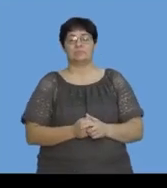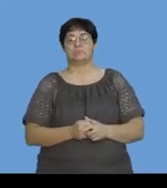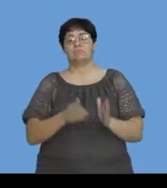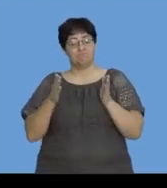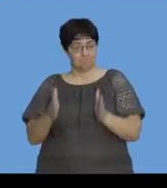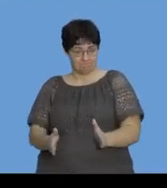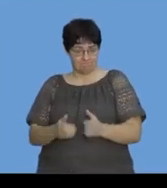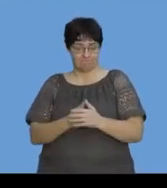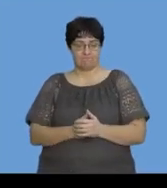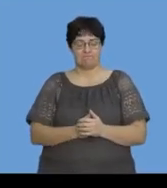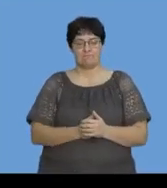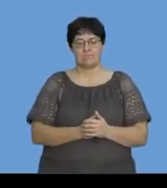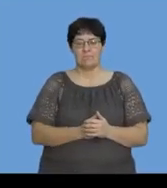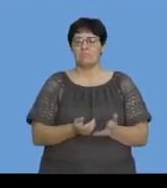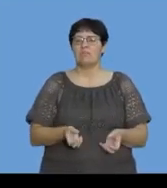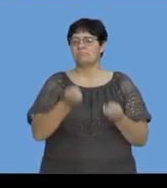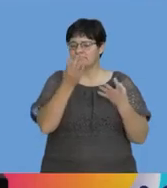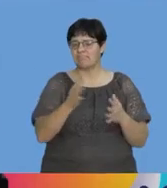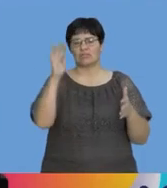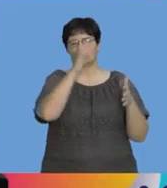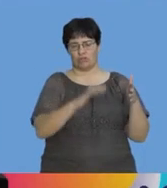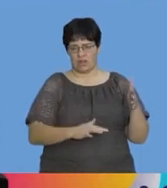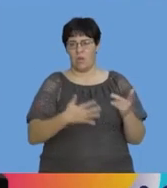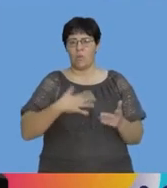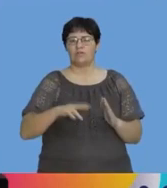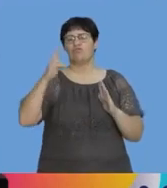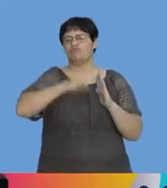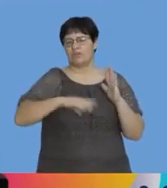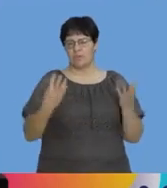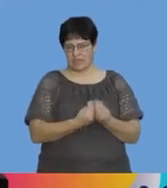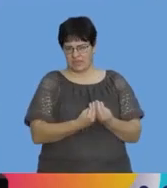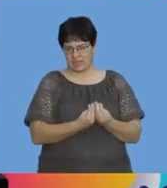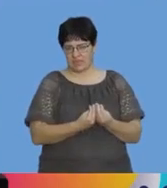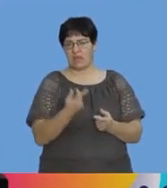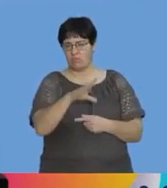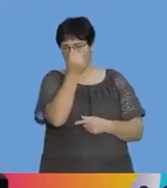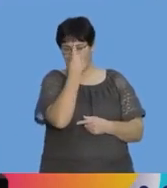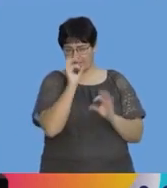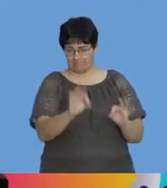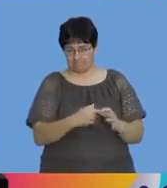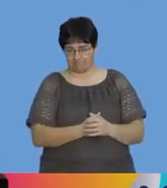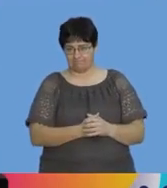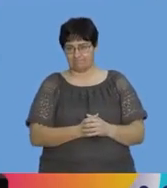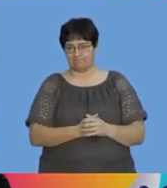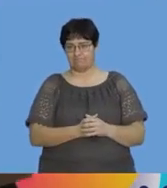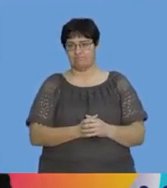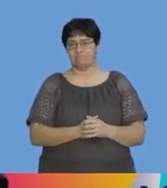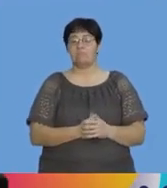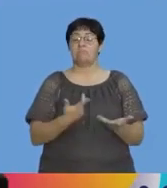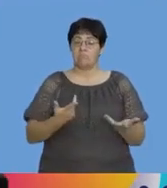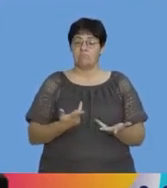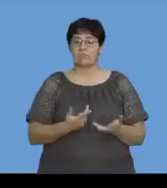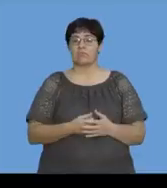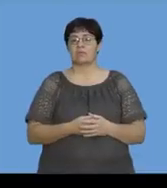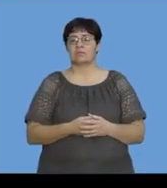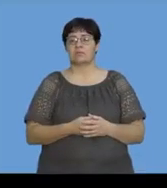next question. Right, it's also pretty much, right, just giving you a scenario. I want to read through it with you, and then you'll understand.